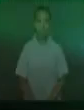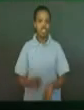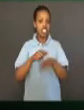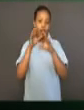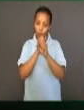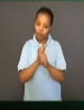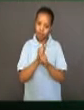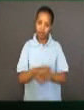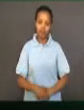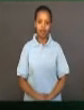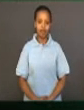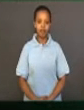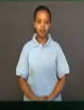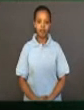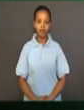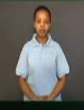Time's up.